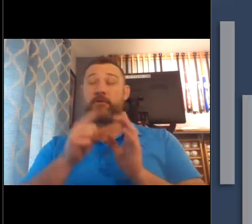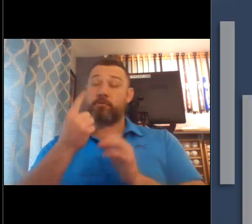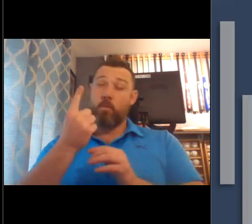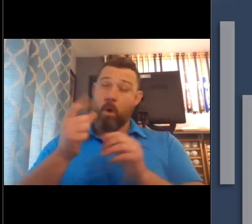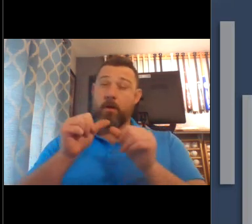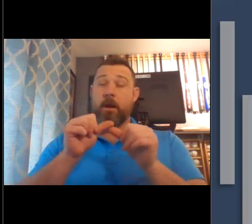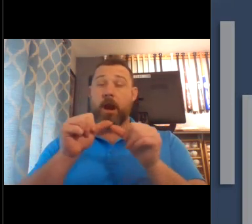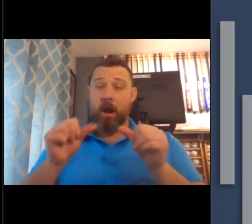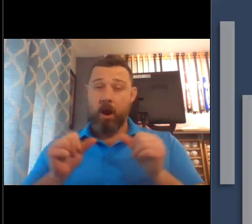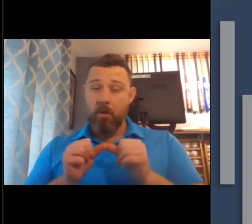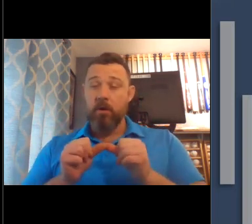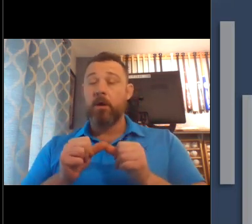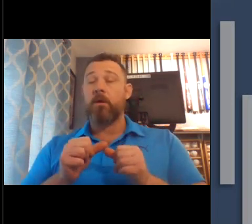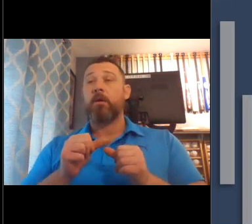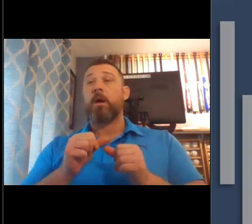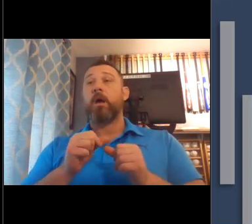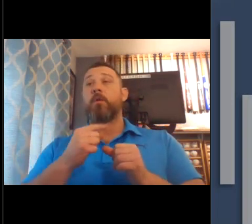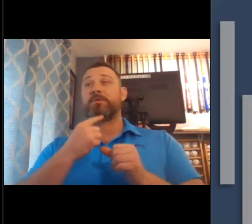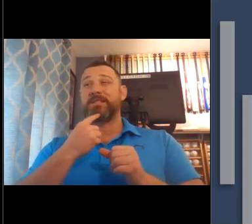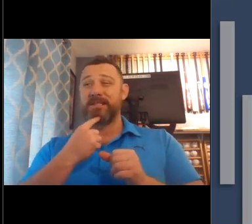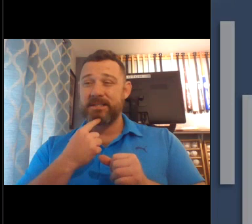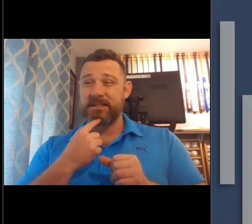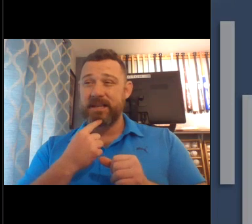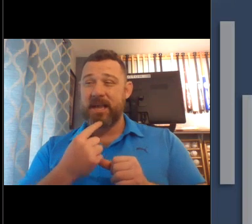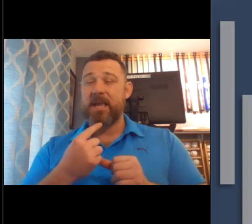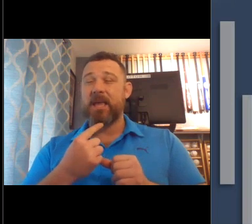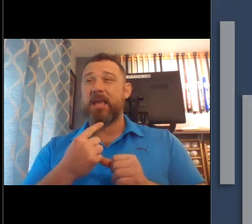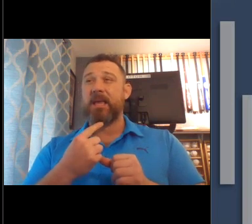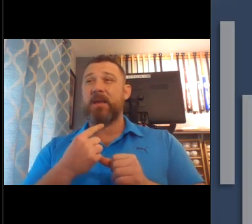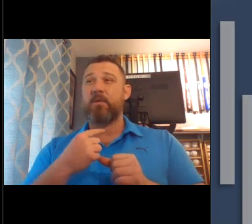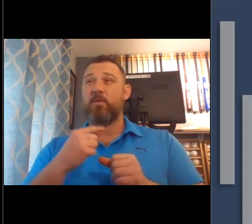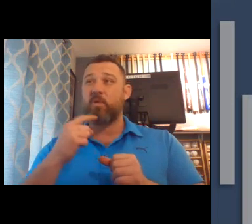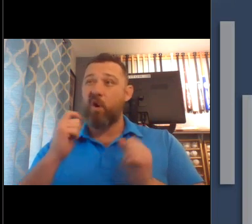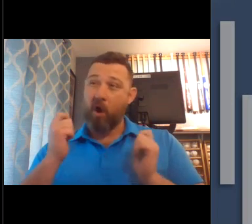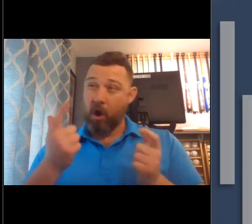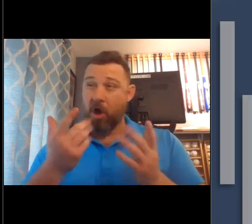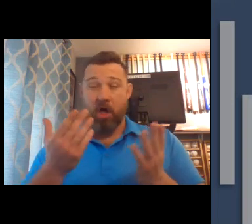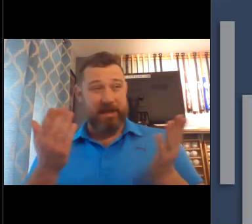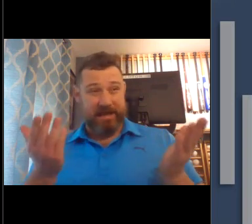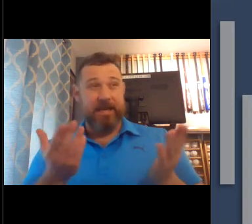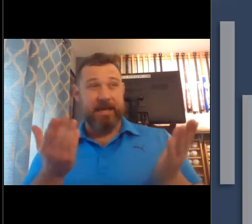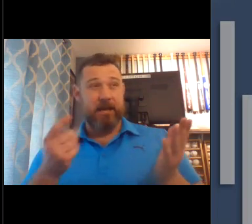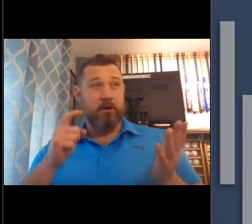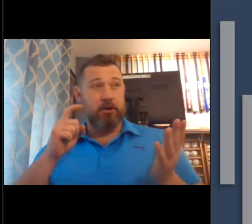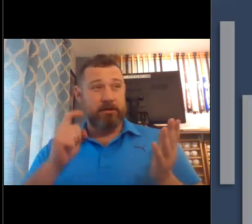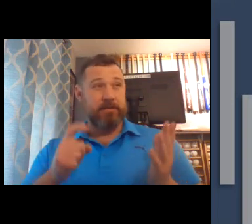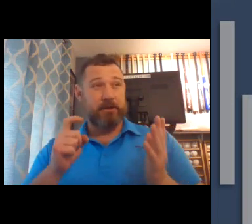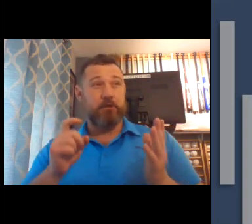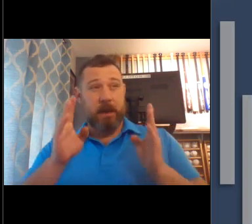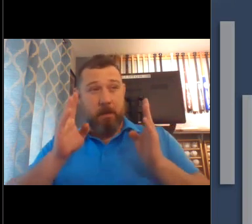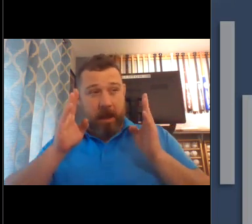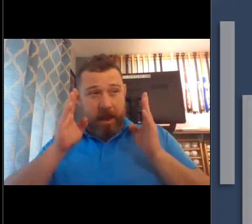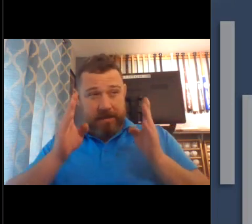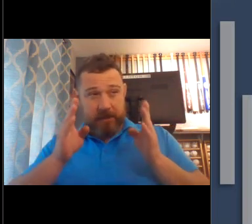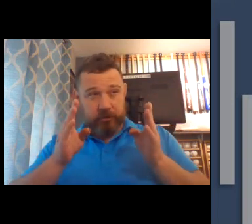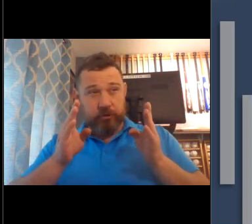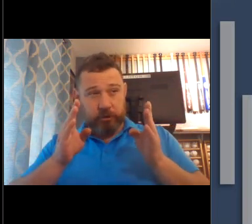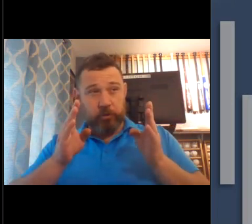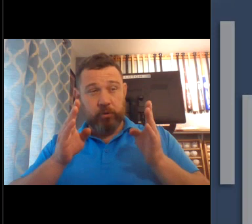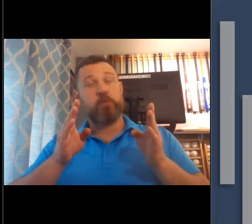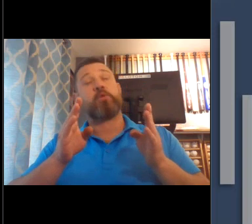say we probably all of us here need to be paying a lot of attention to is